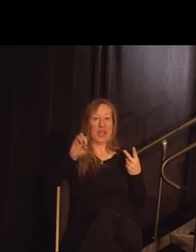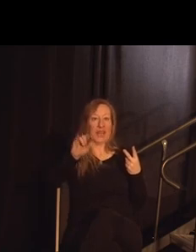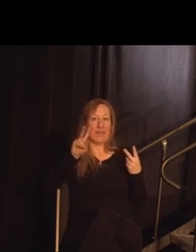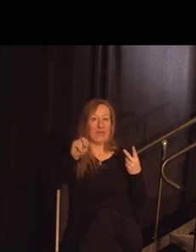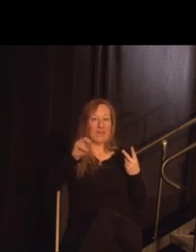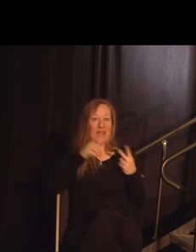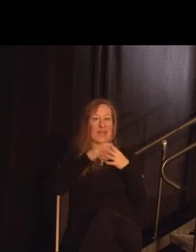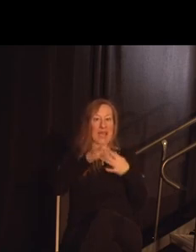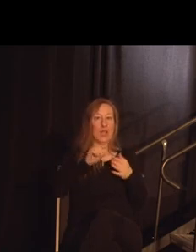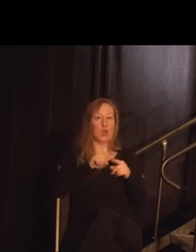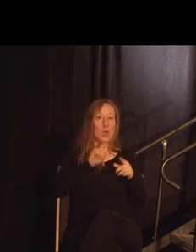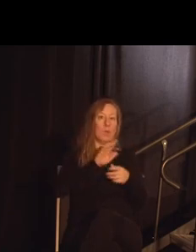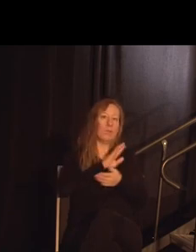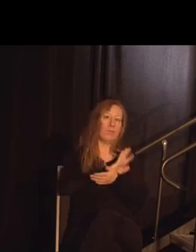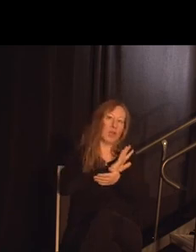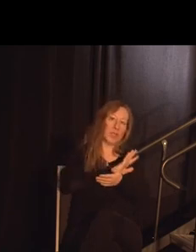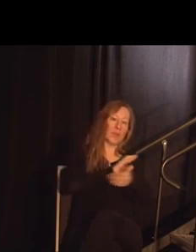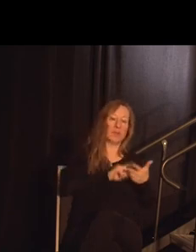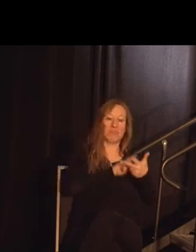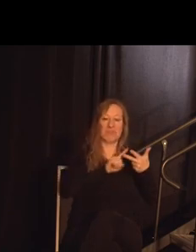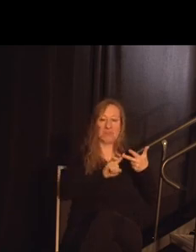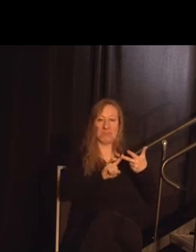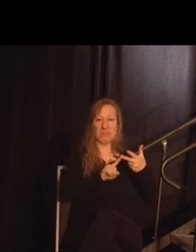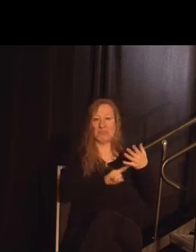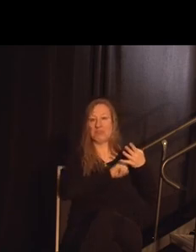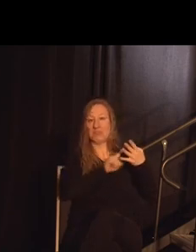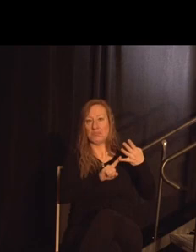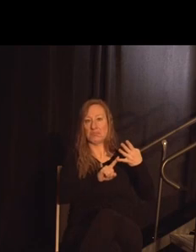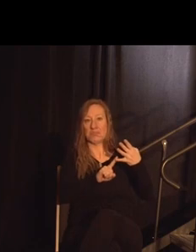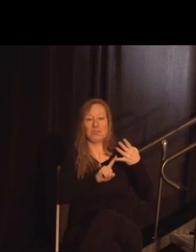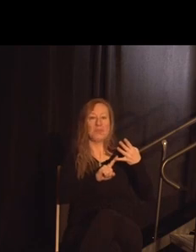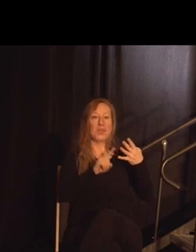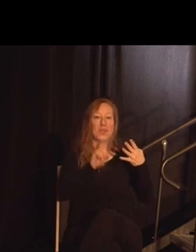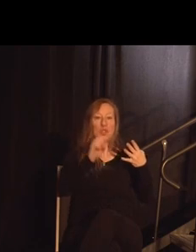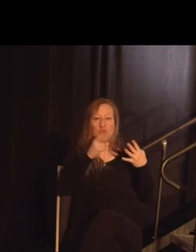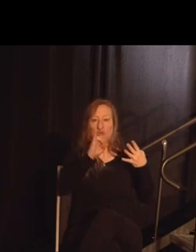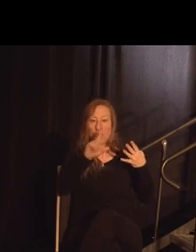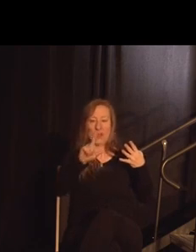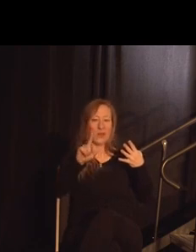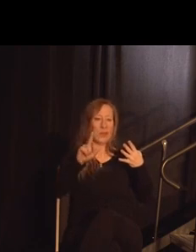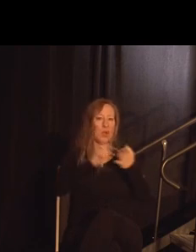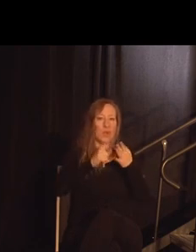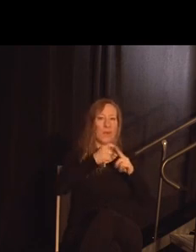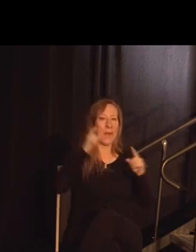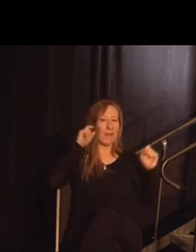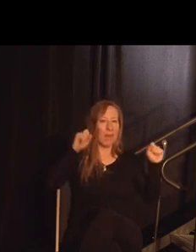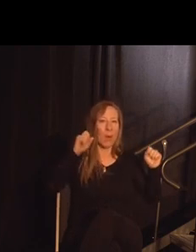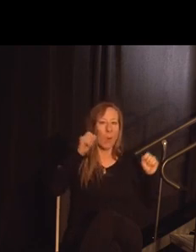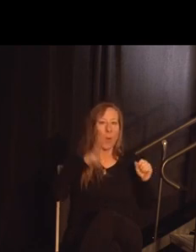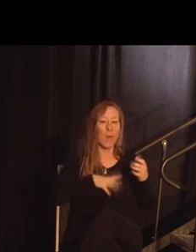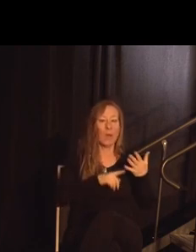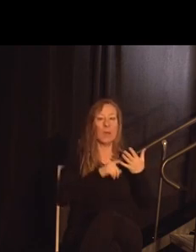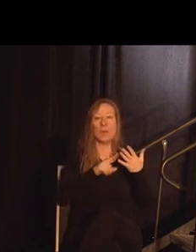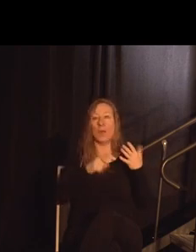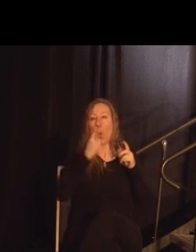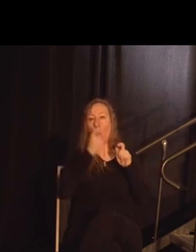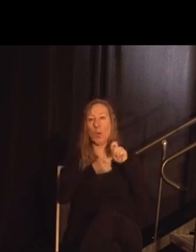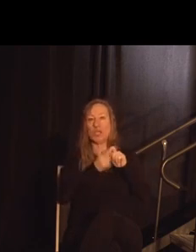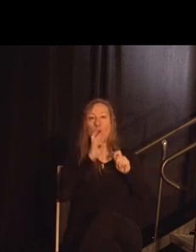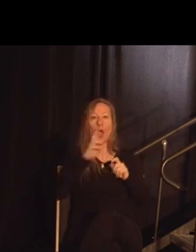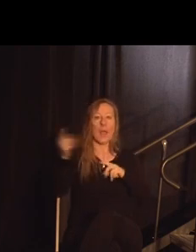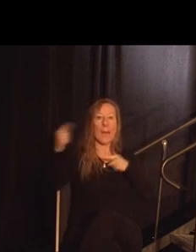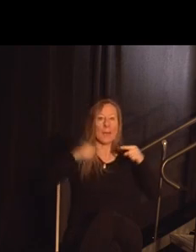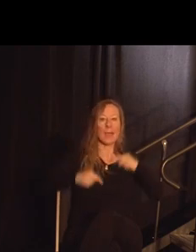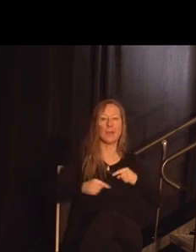New York Times bestselling memoir Shrill, Notes from a Loud Woman, and the essay collection The Witches Are Coming. She is a writer and executive producer